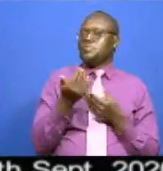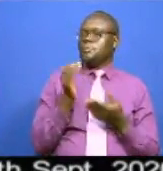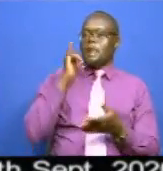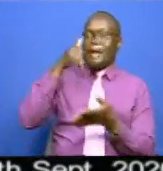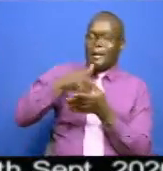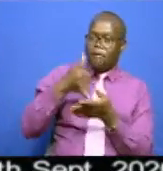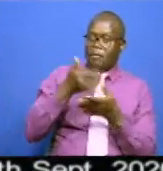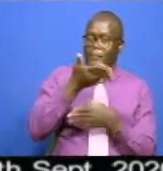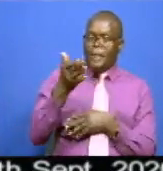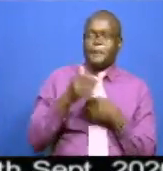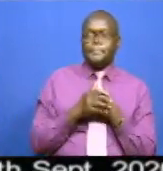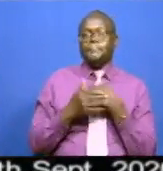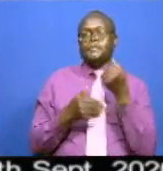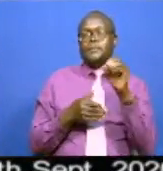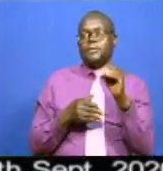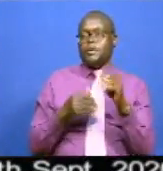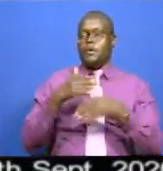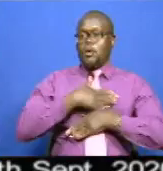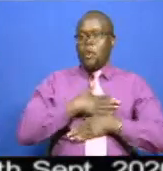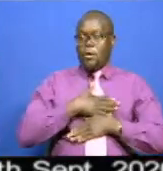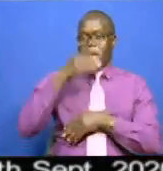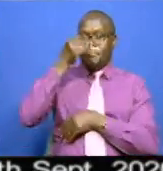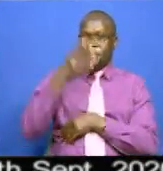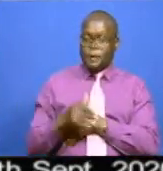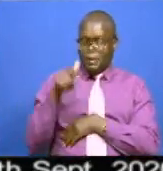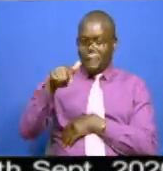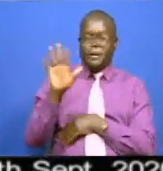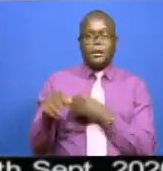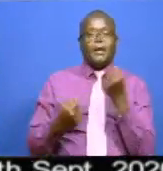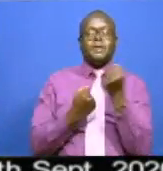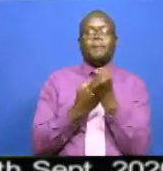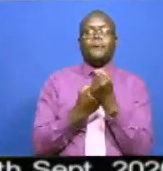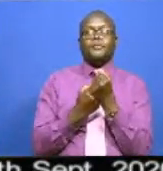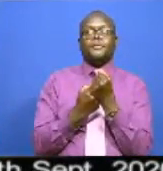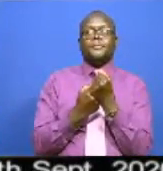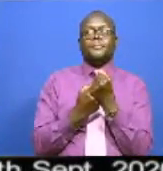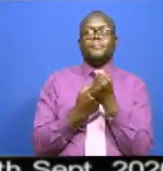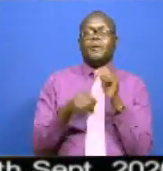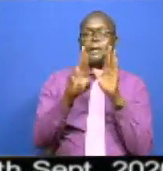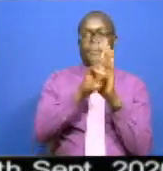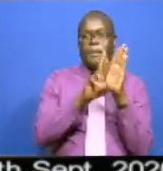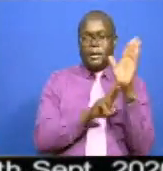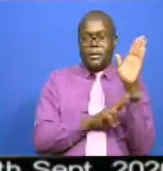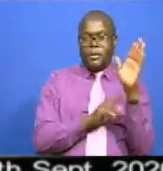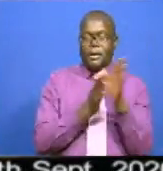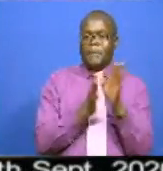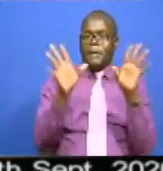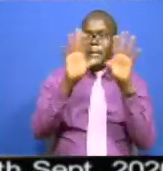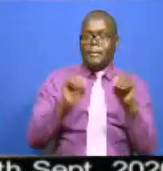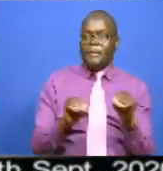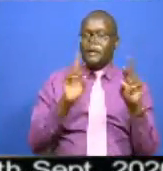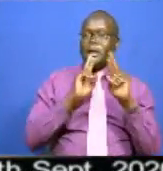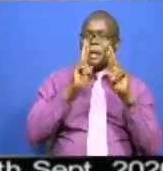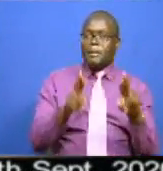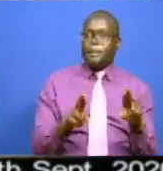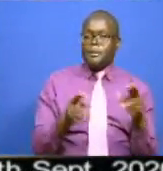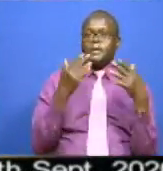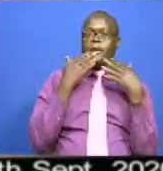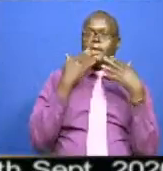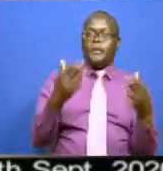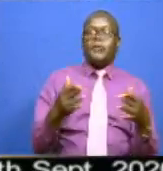usage? So, Honorable Speaker, with this, I support the formula and the budget report. Thank you. Member for Funyula.